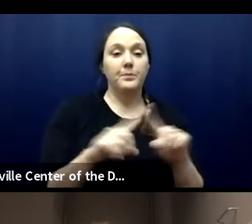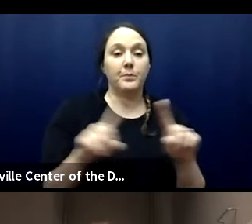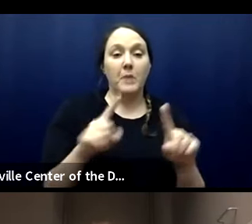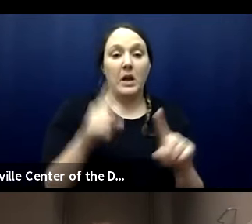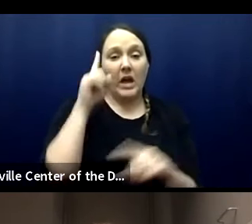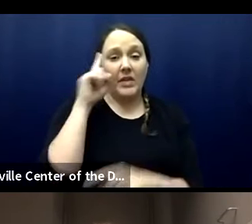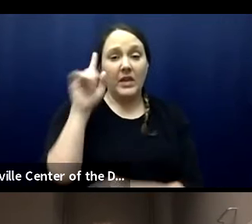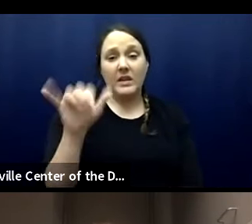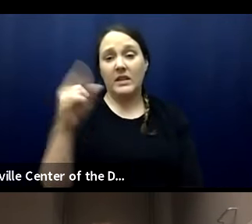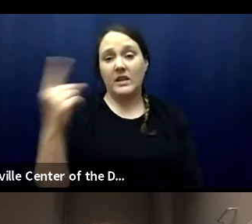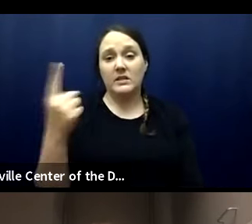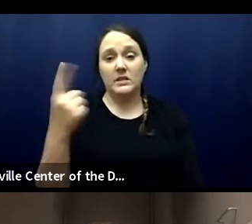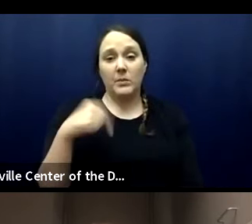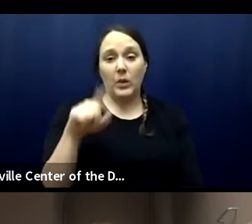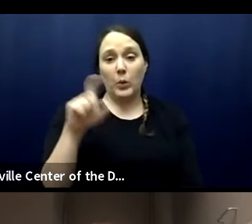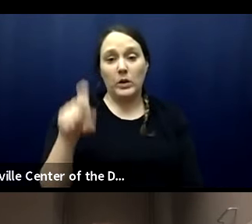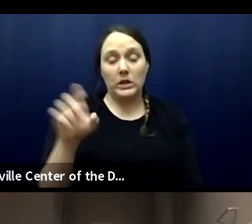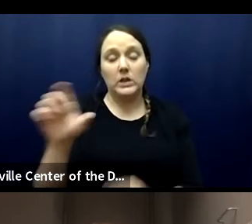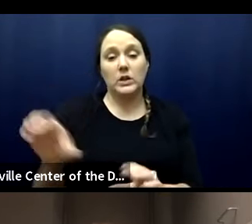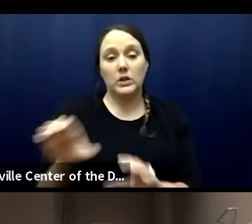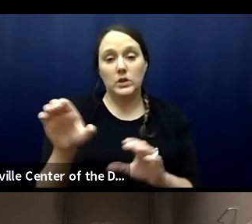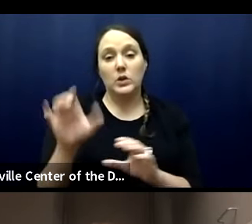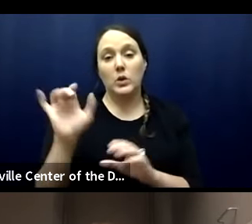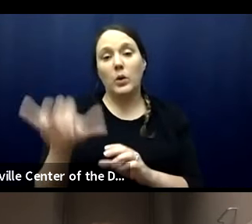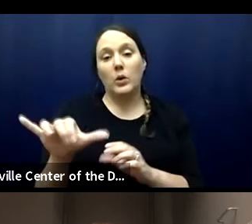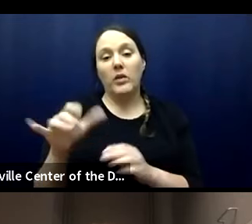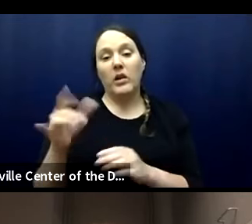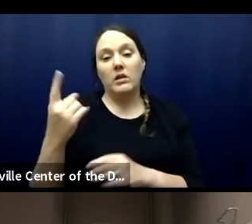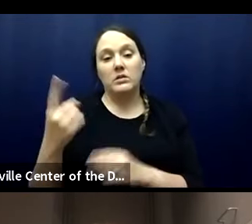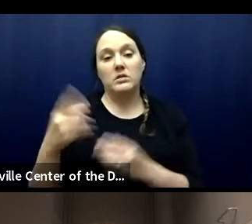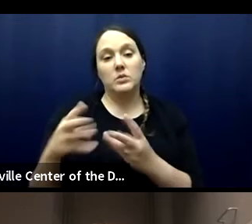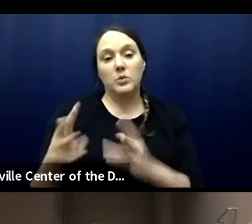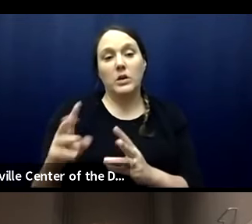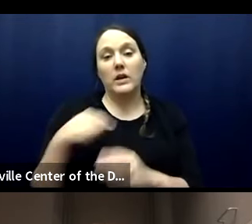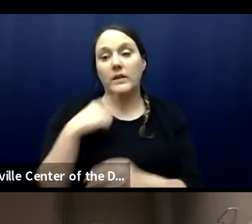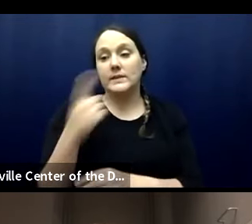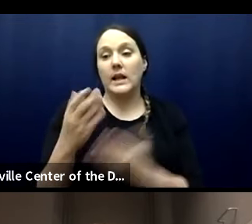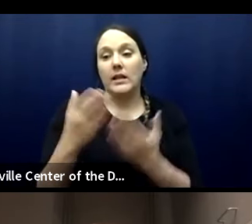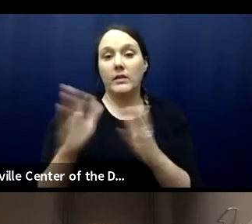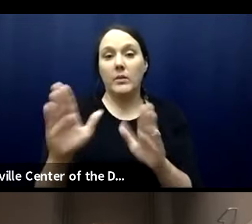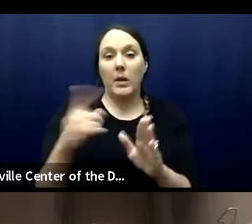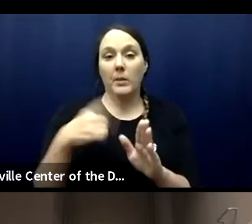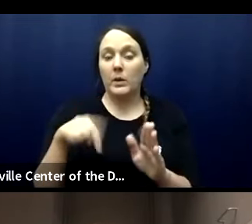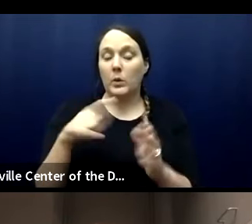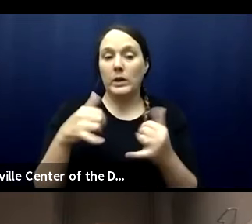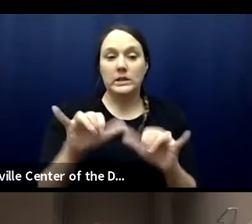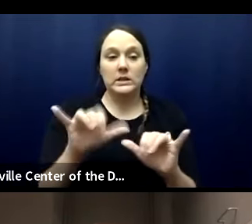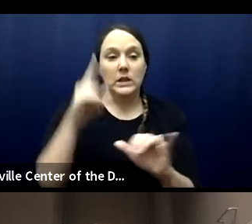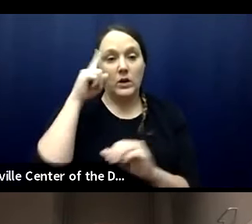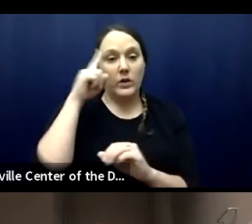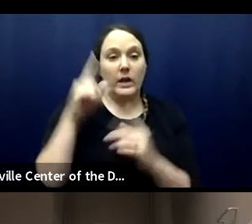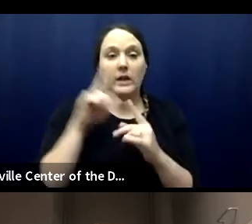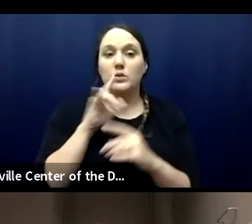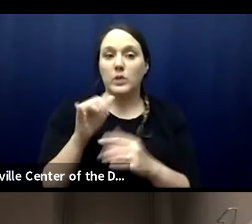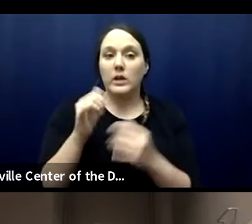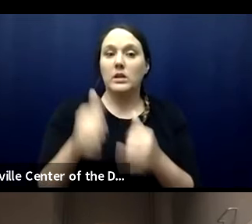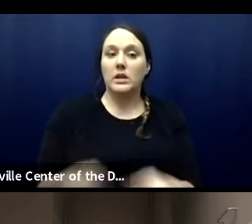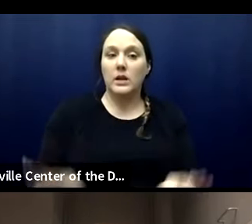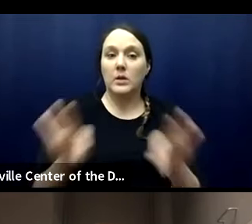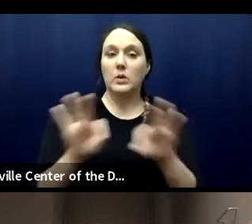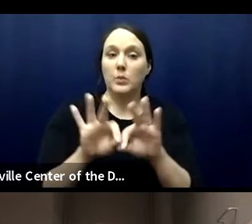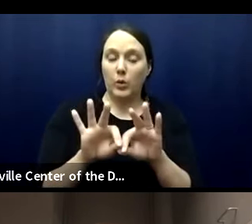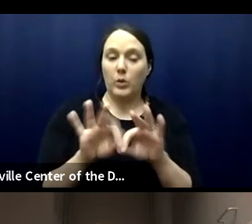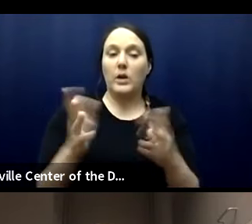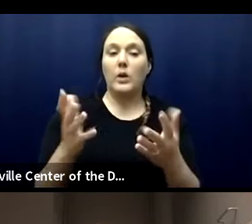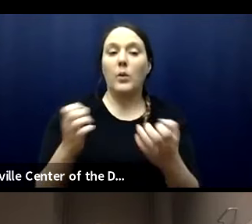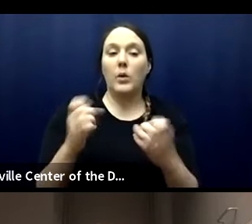that we need to do. And this is a way of telling the public we still think this is really important. We want to